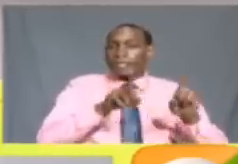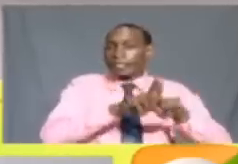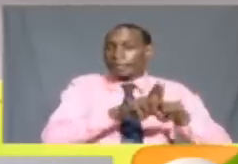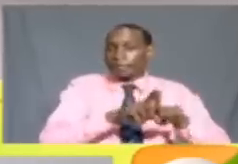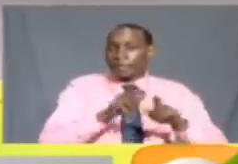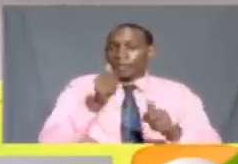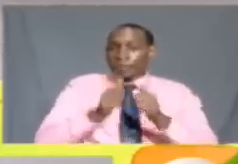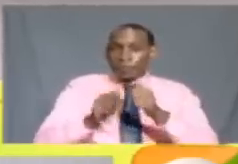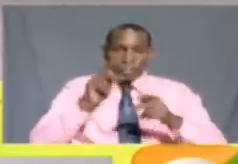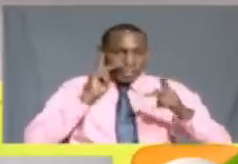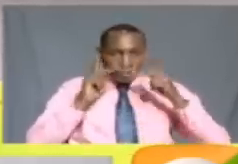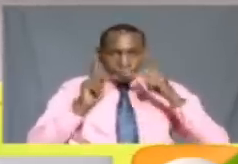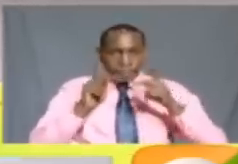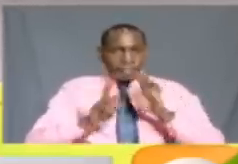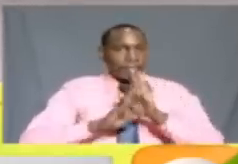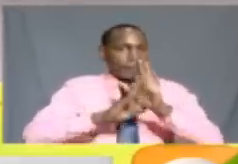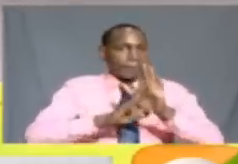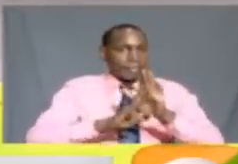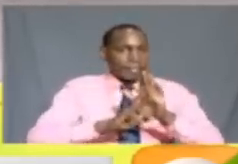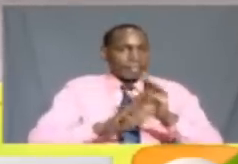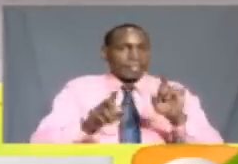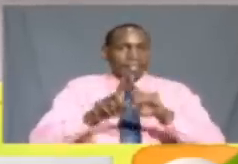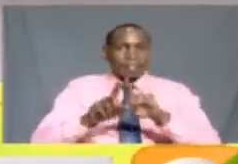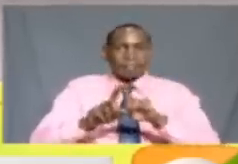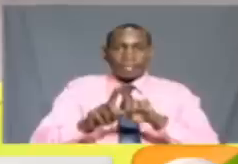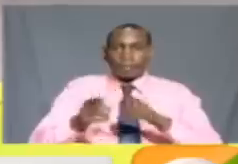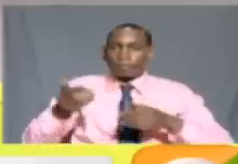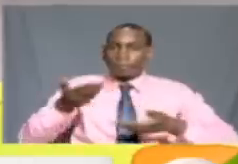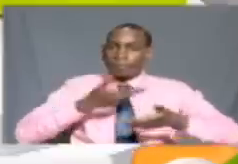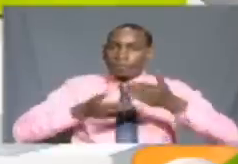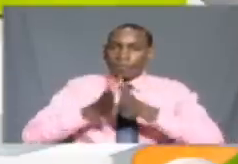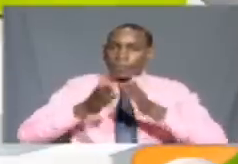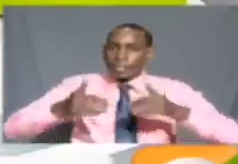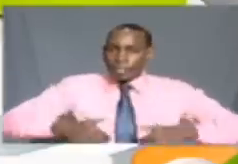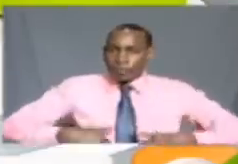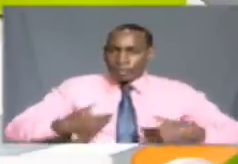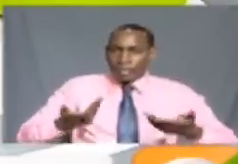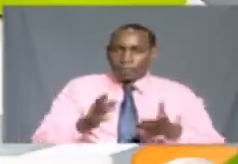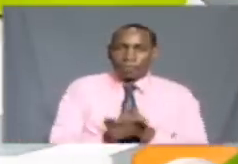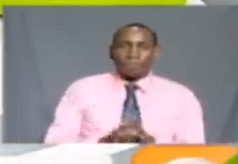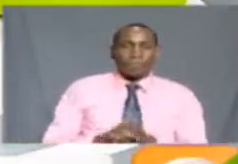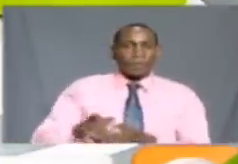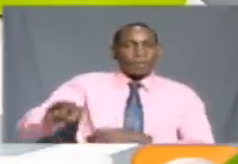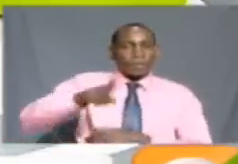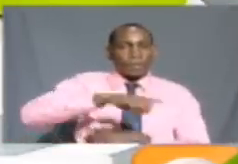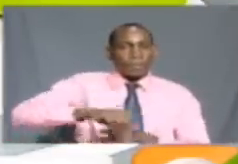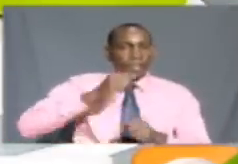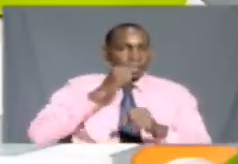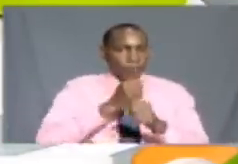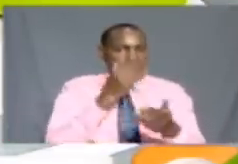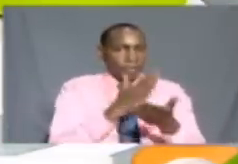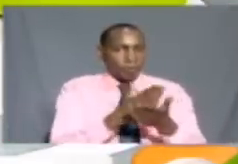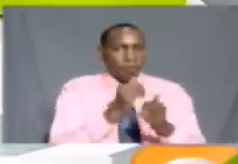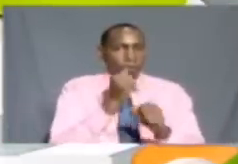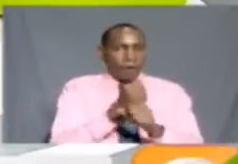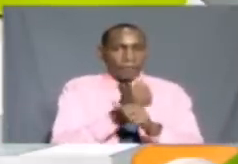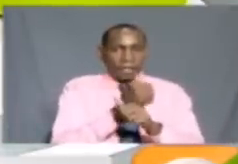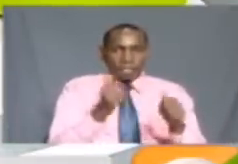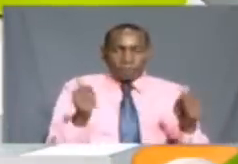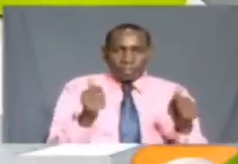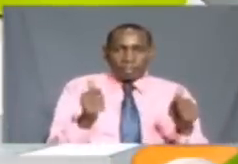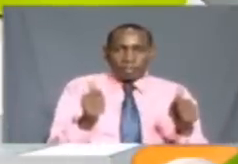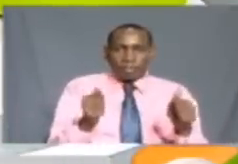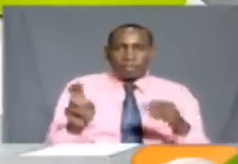Which angle are you speaking from, and how do you speak to them convincingly? What we are doing practically, and this is what, and it's working beautifully, we're using